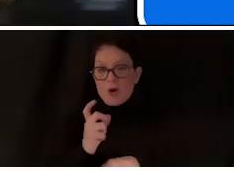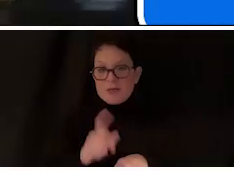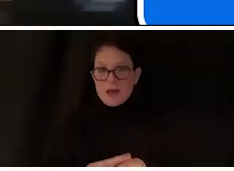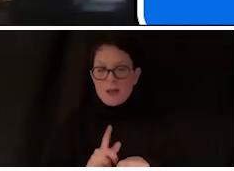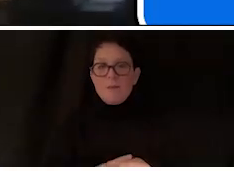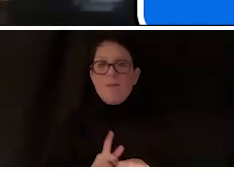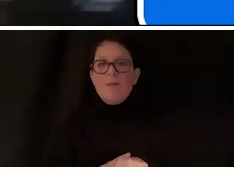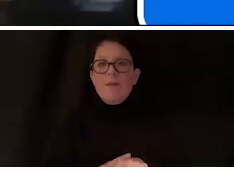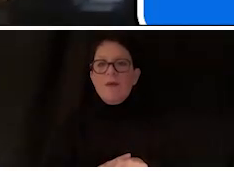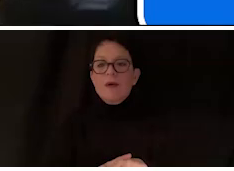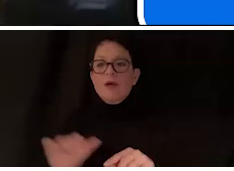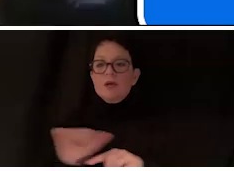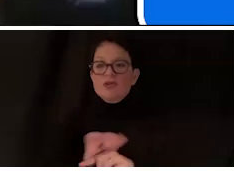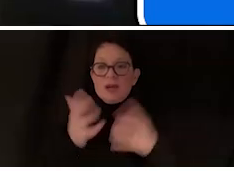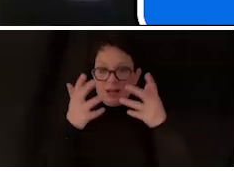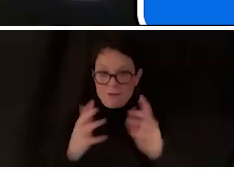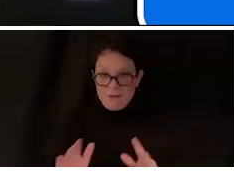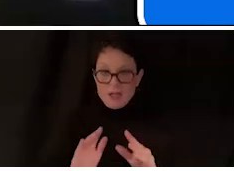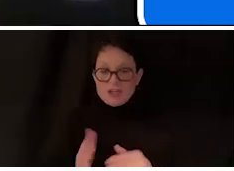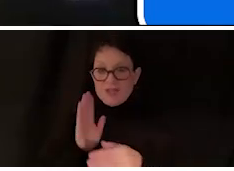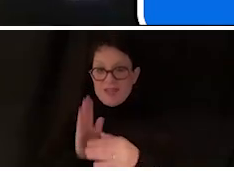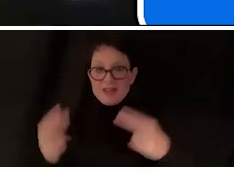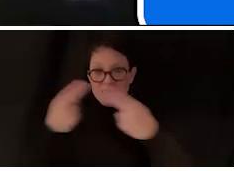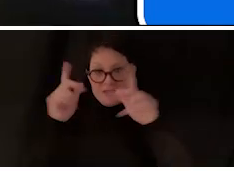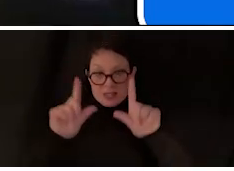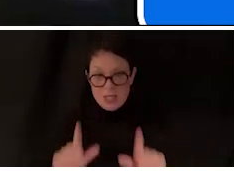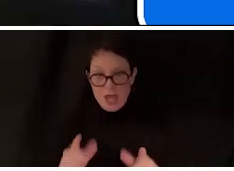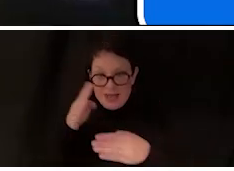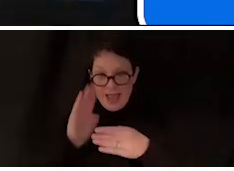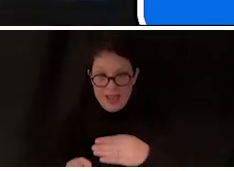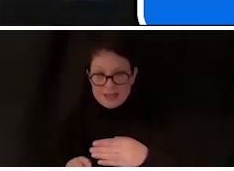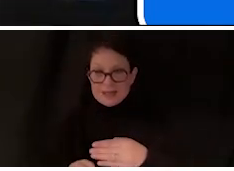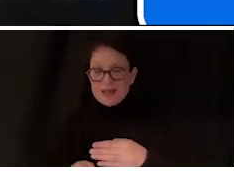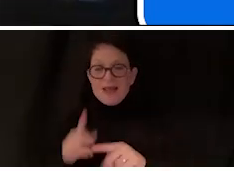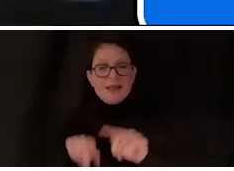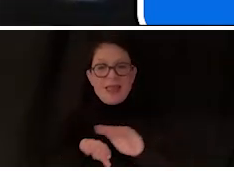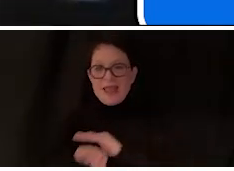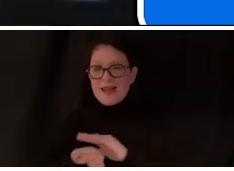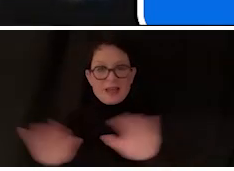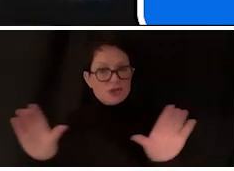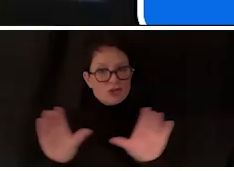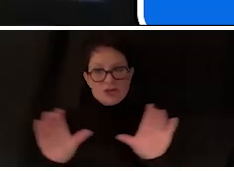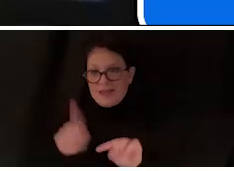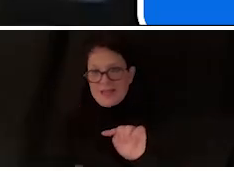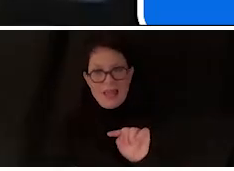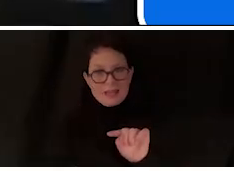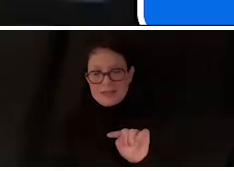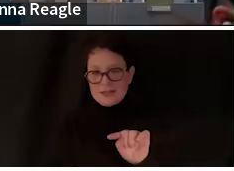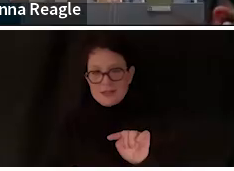trouble. They go through the training, they get to the end of the slides and can't access a certificate.